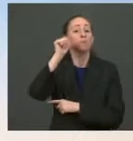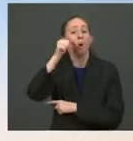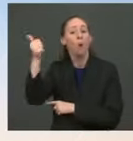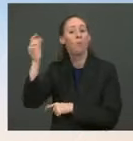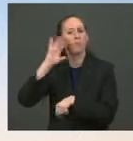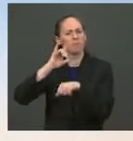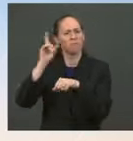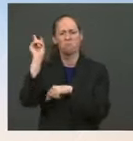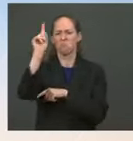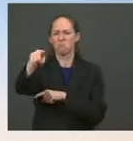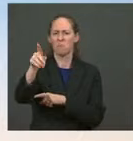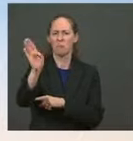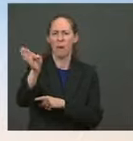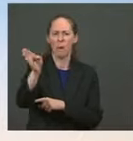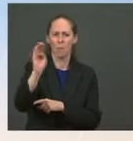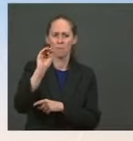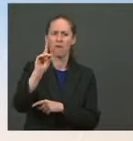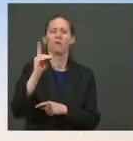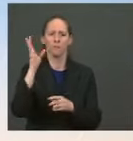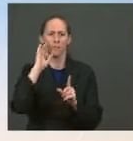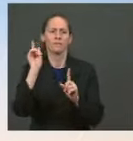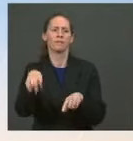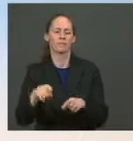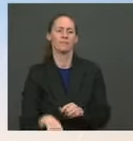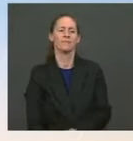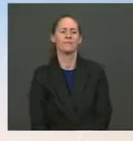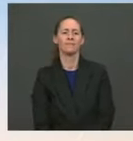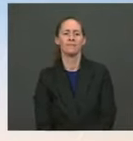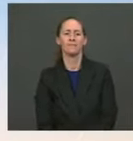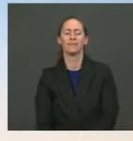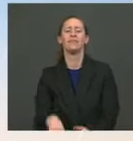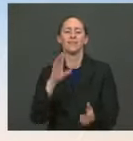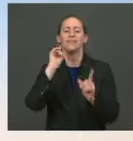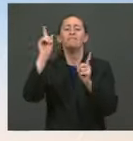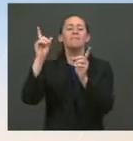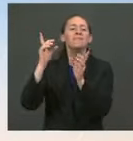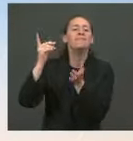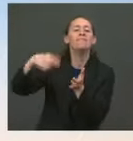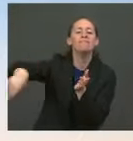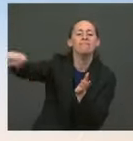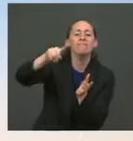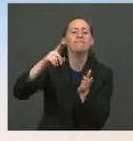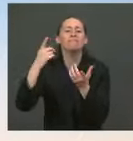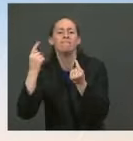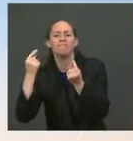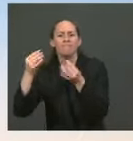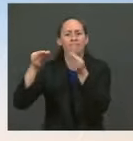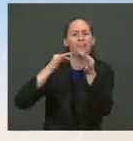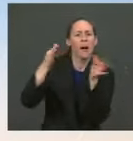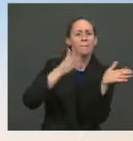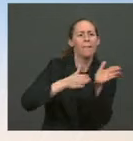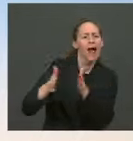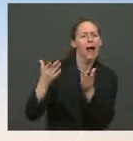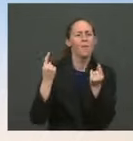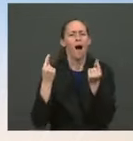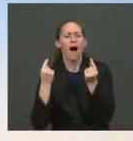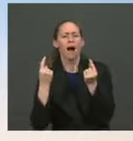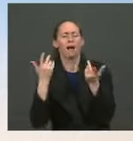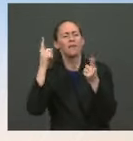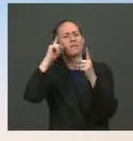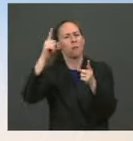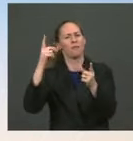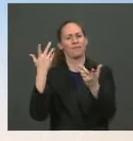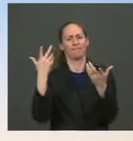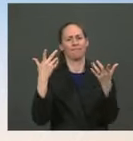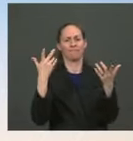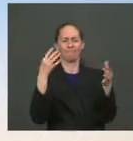see the secretaries that we've listed who are going to be out there really selling this bill, as